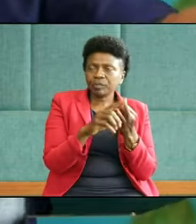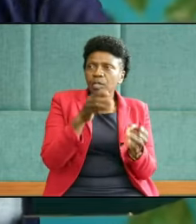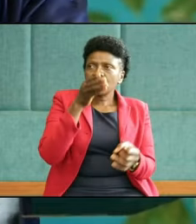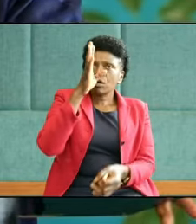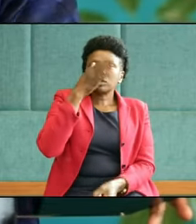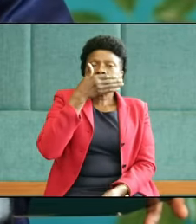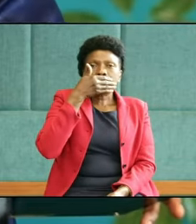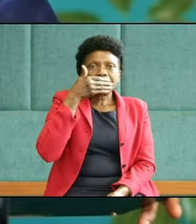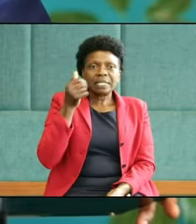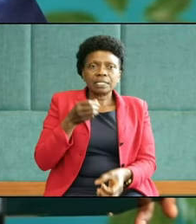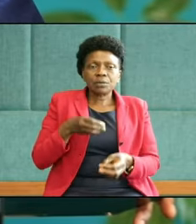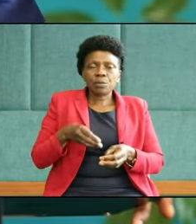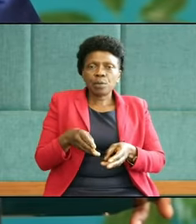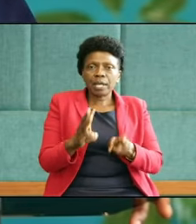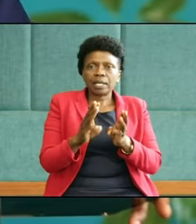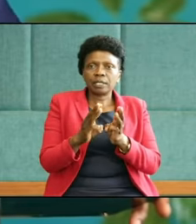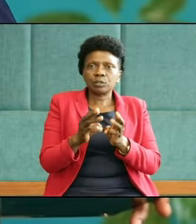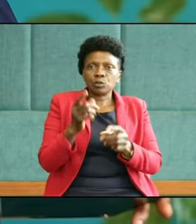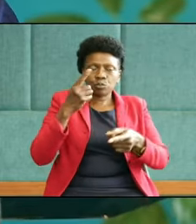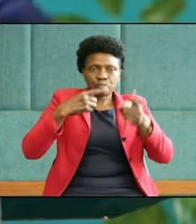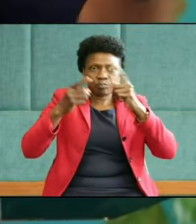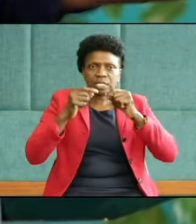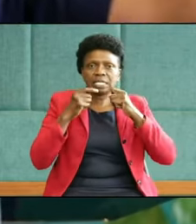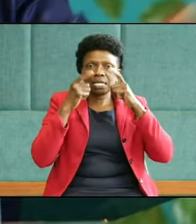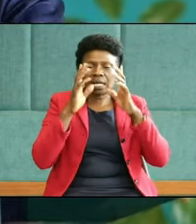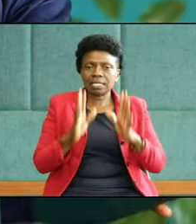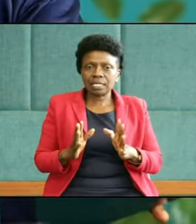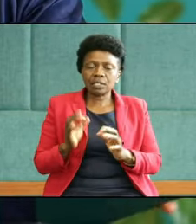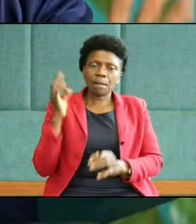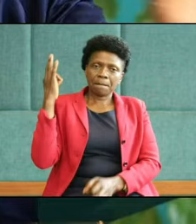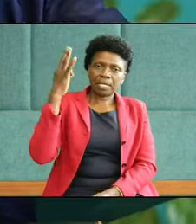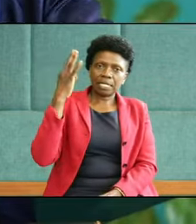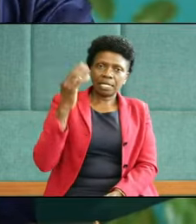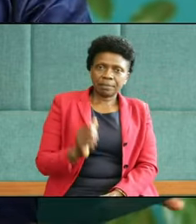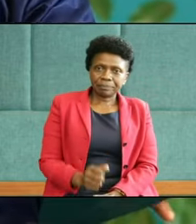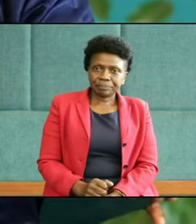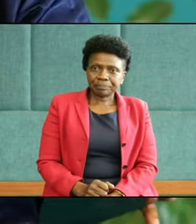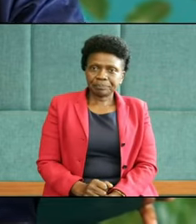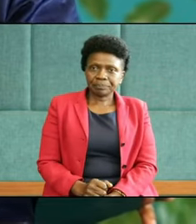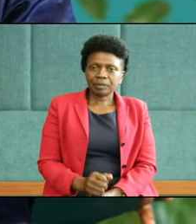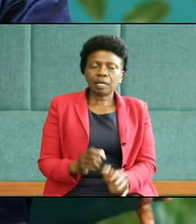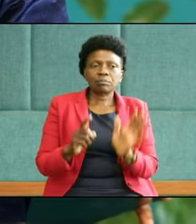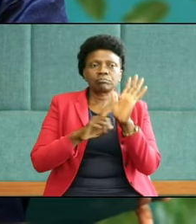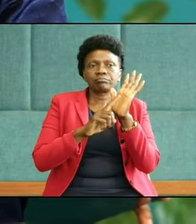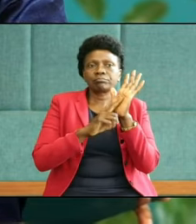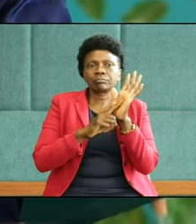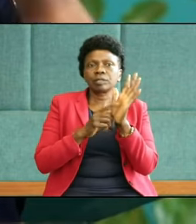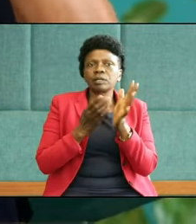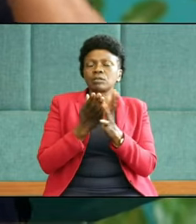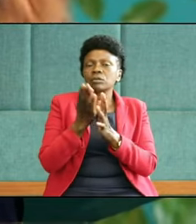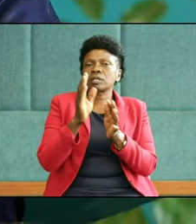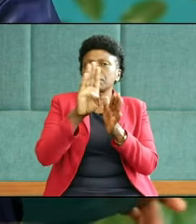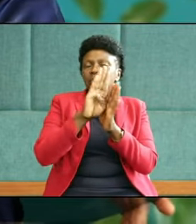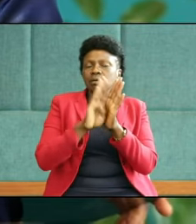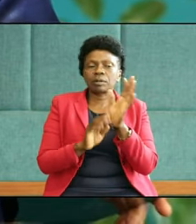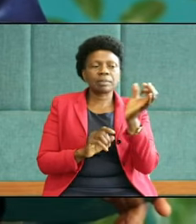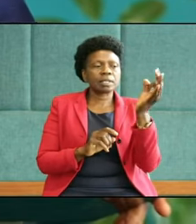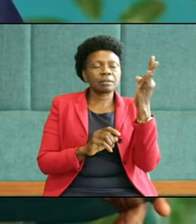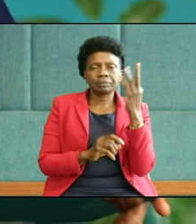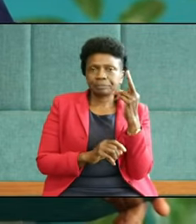God's best way to win sinners is through preaching. And I'm coming to demonstrate it through the word. Number